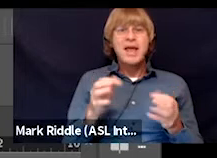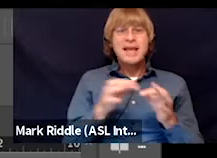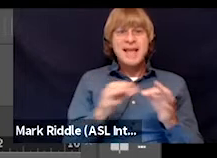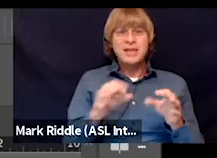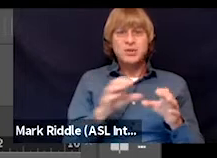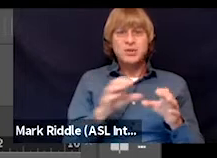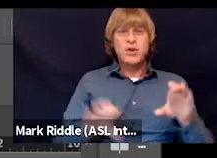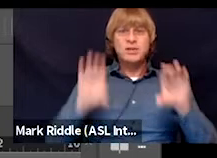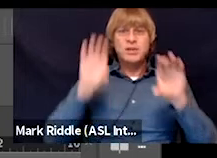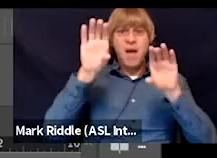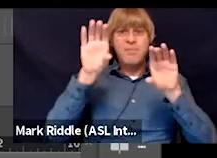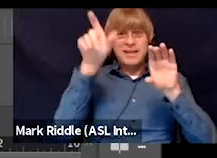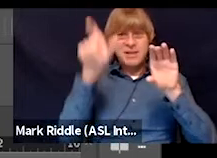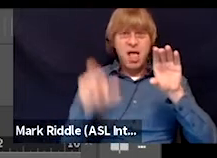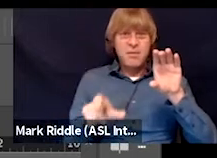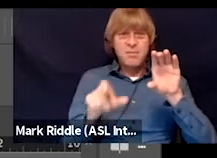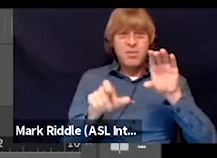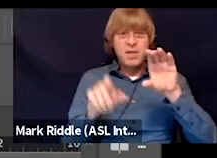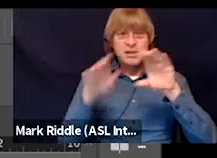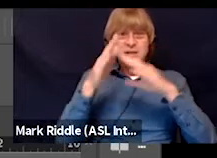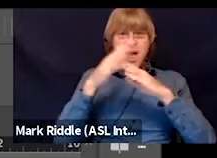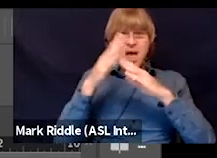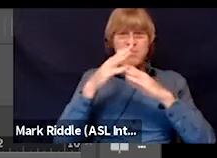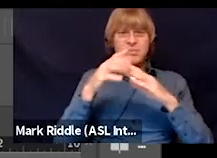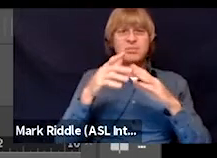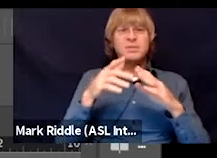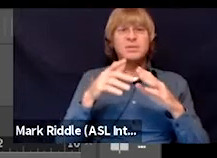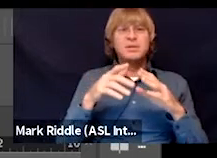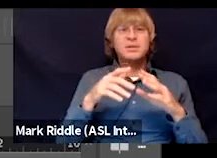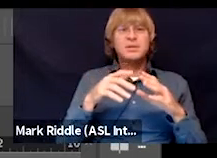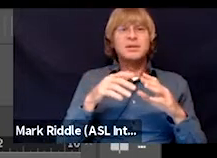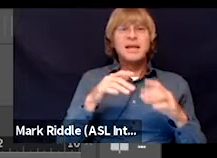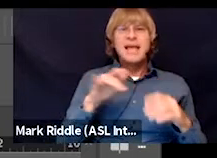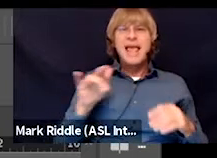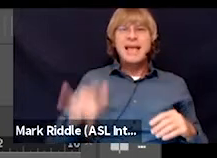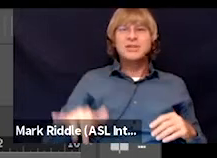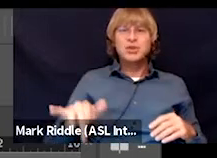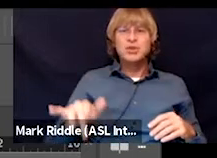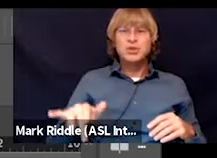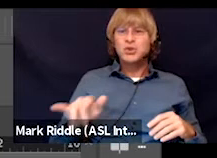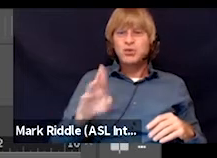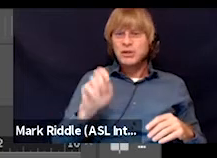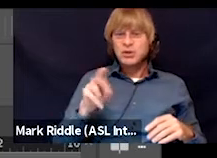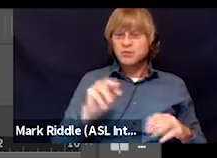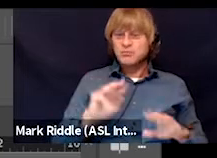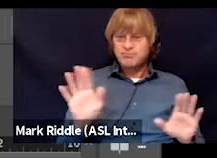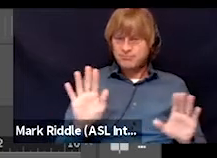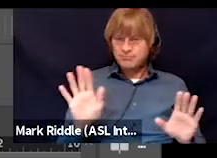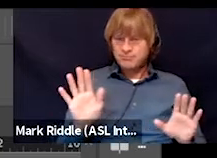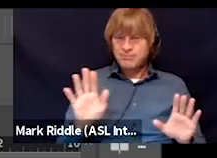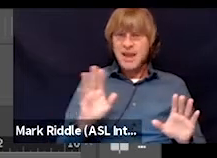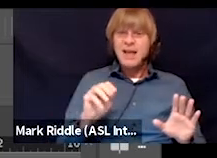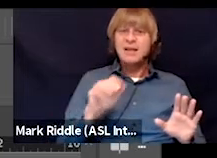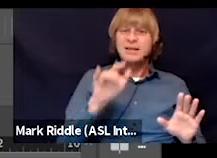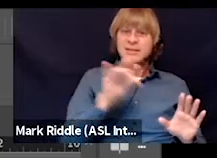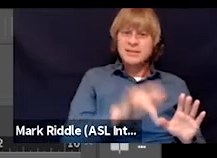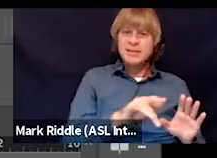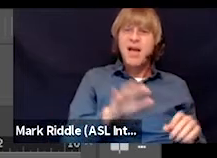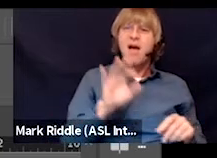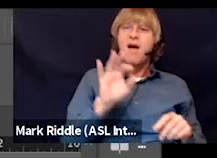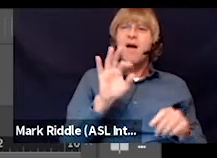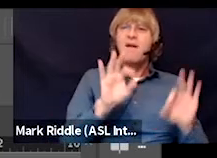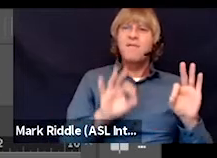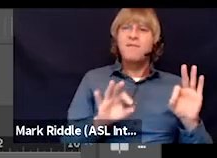go to the top of the next column, step away from the enter key, the return key, and hit